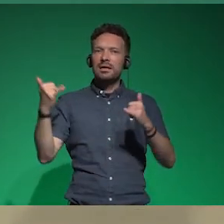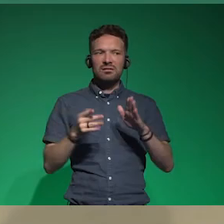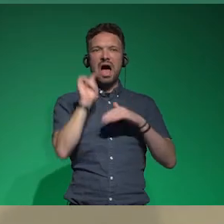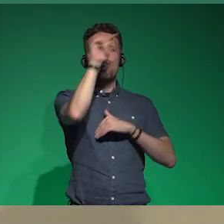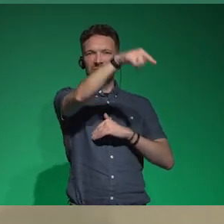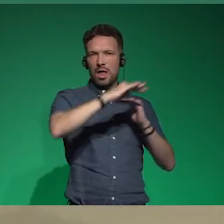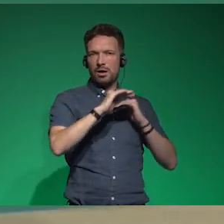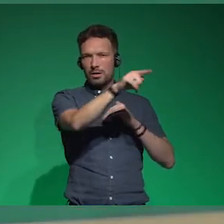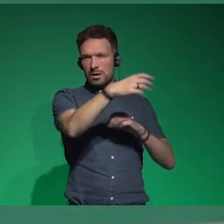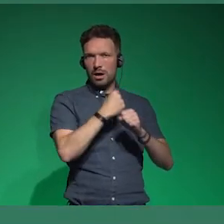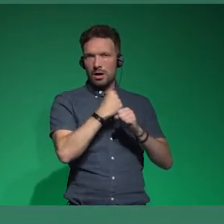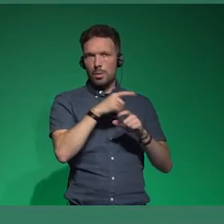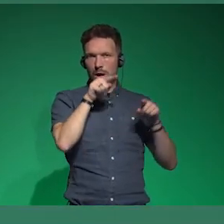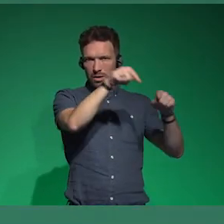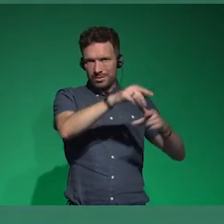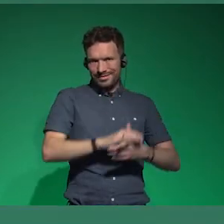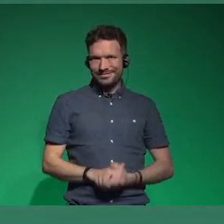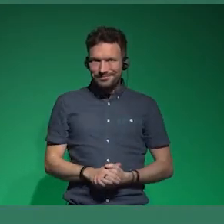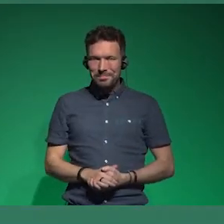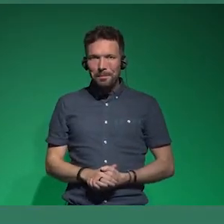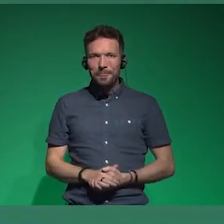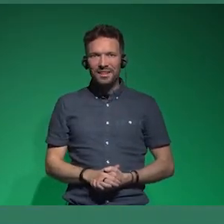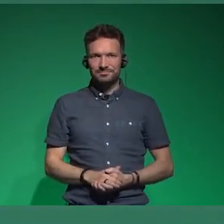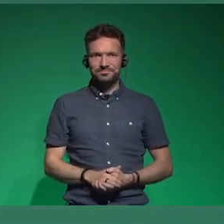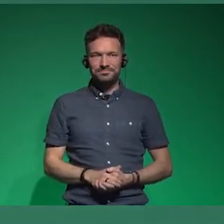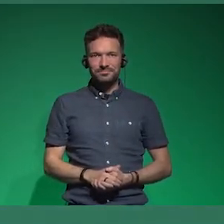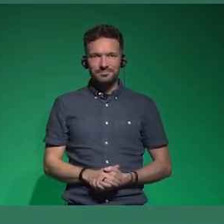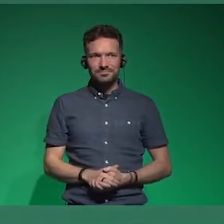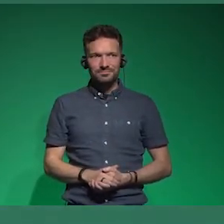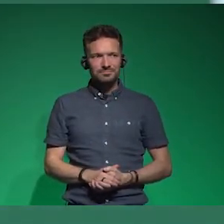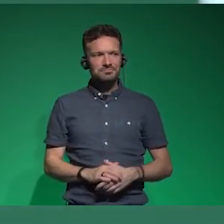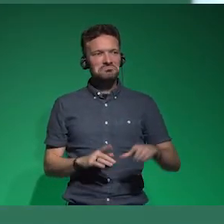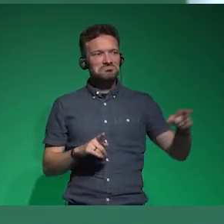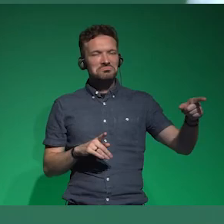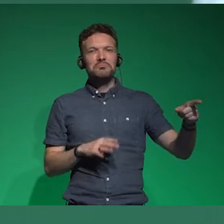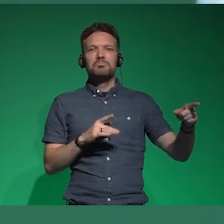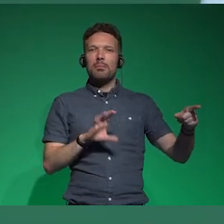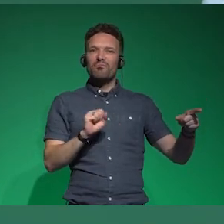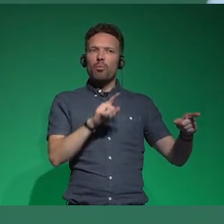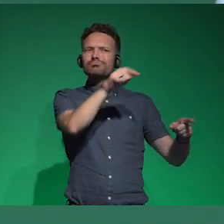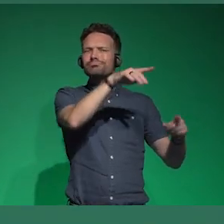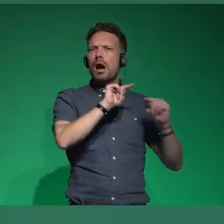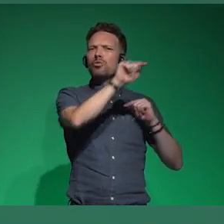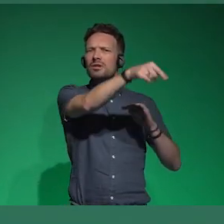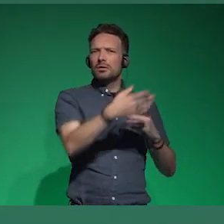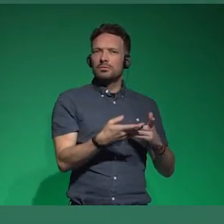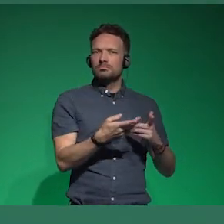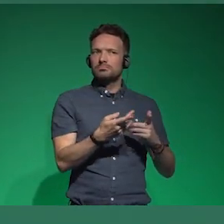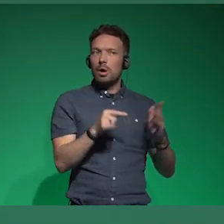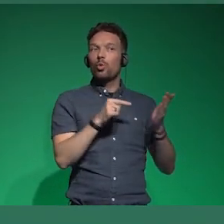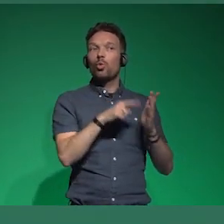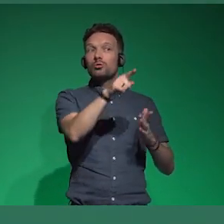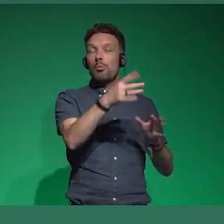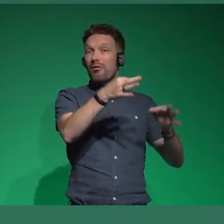For her contribution to Documenta 15. I'm happy that she can make it and